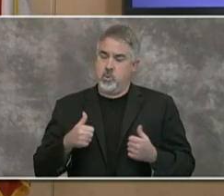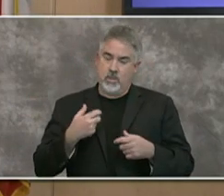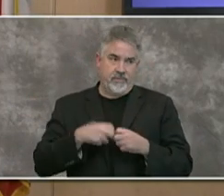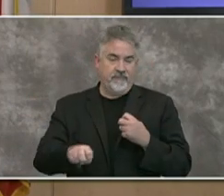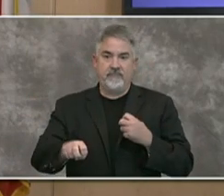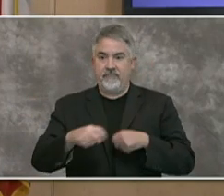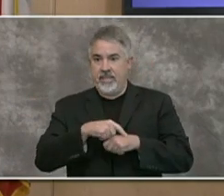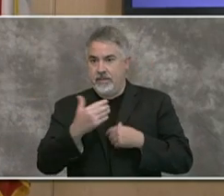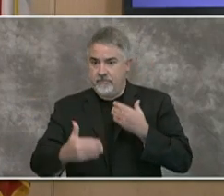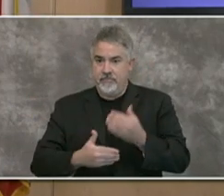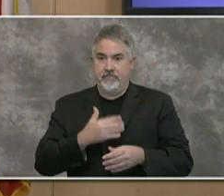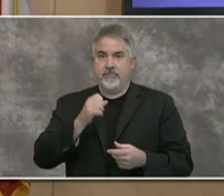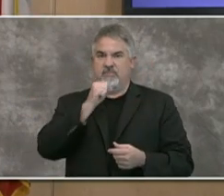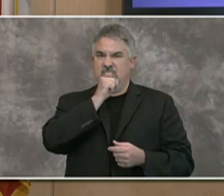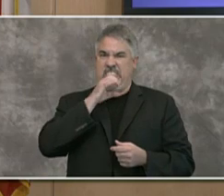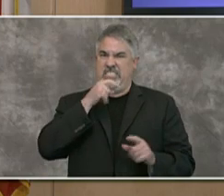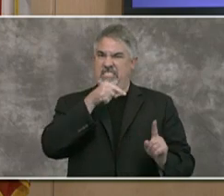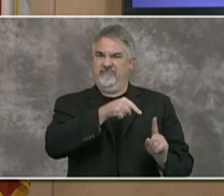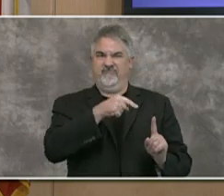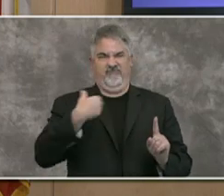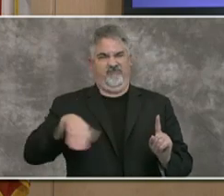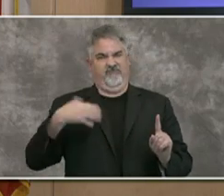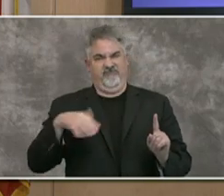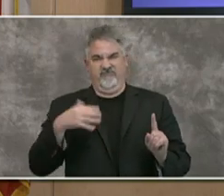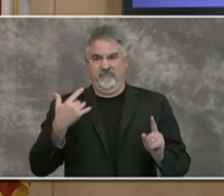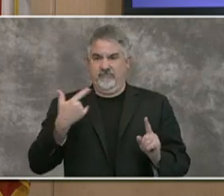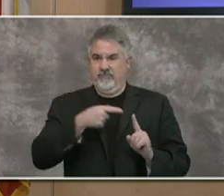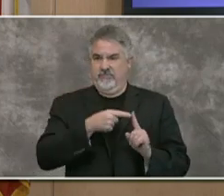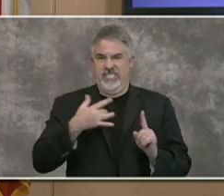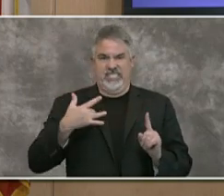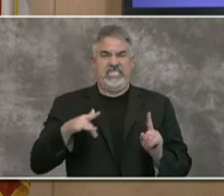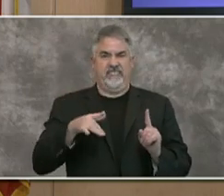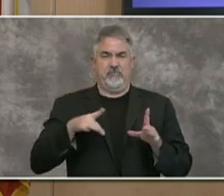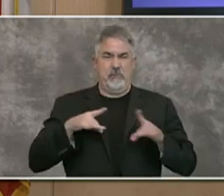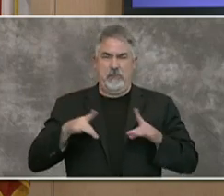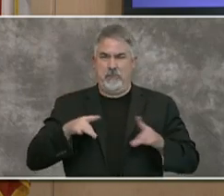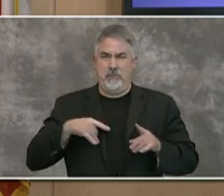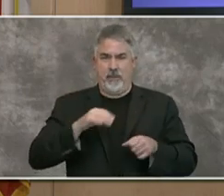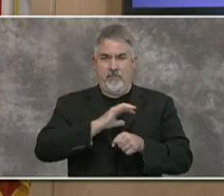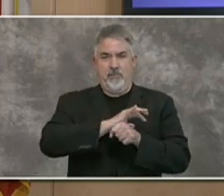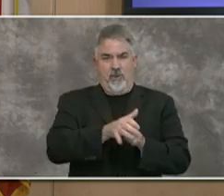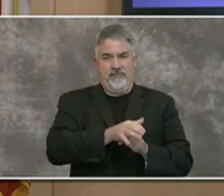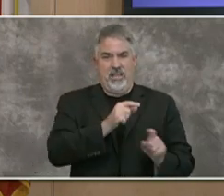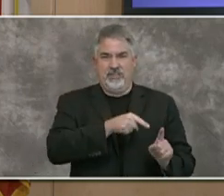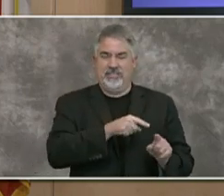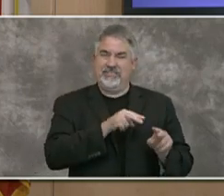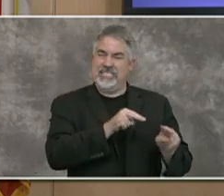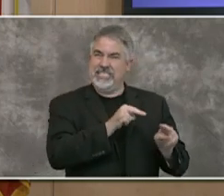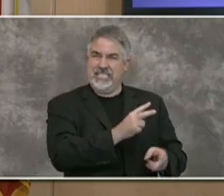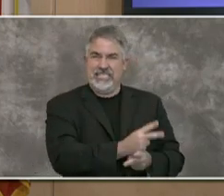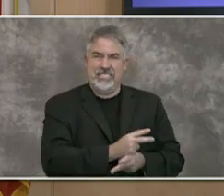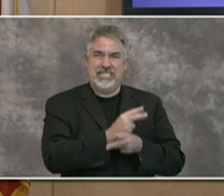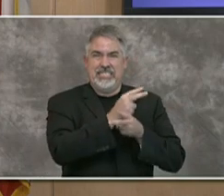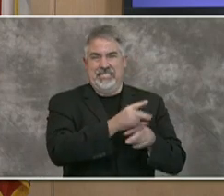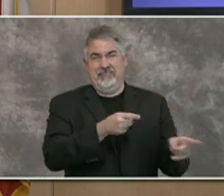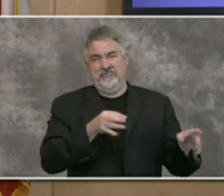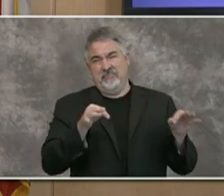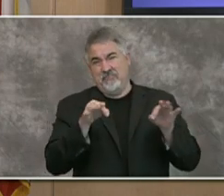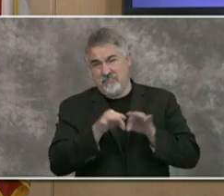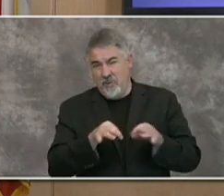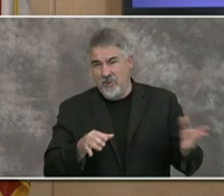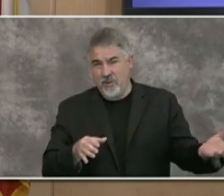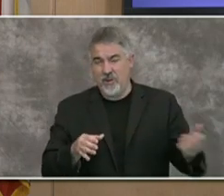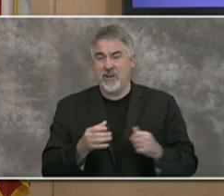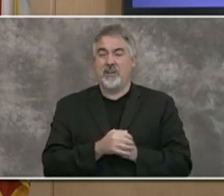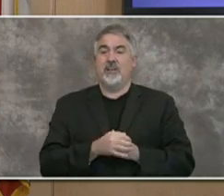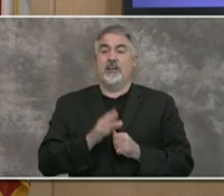our seniors who are more vulnerable to the virus and must take extra precautions to avoid exposing themselves